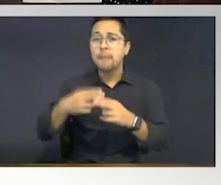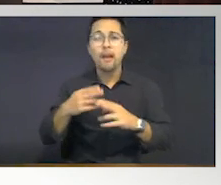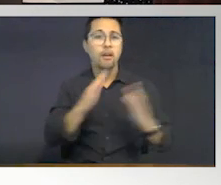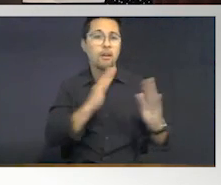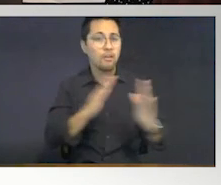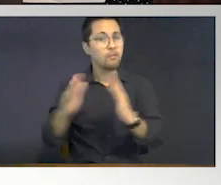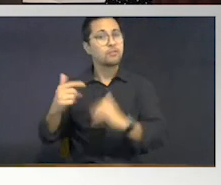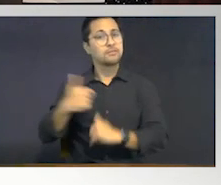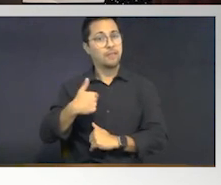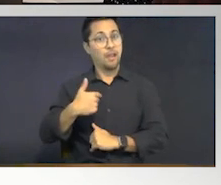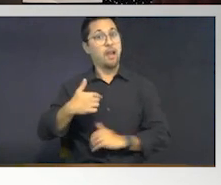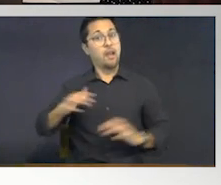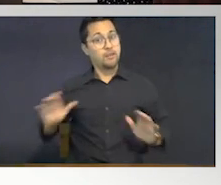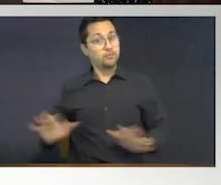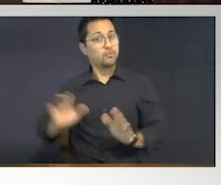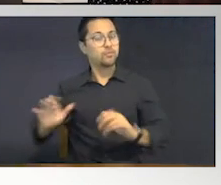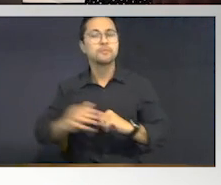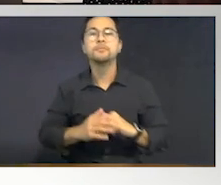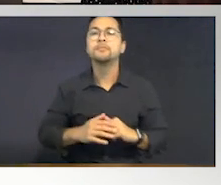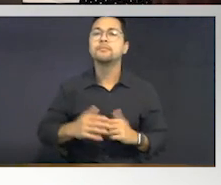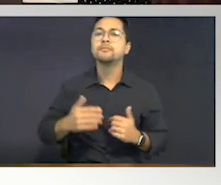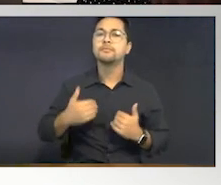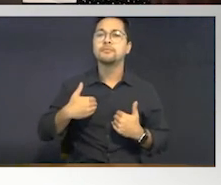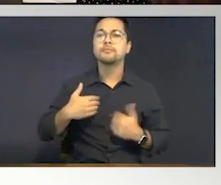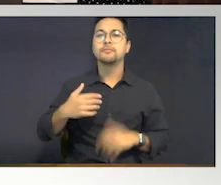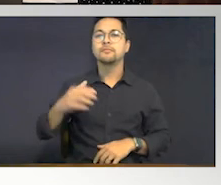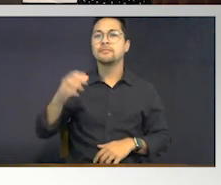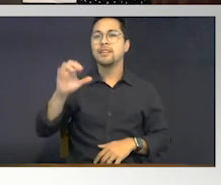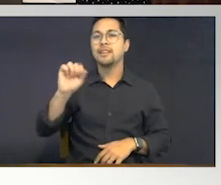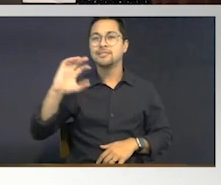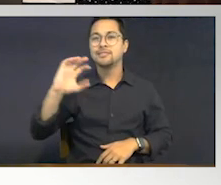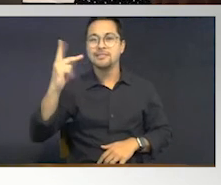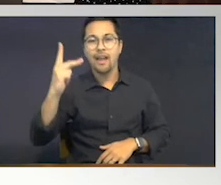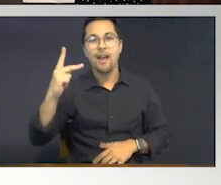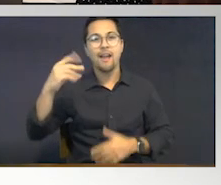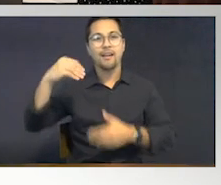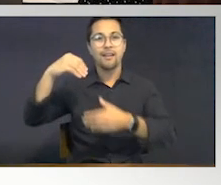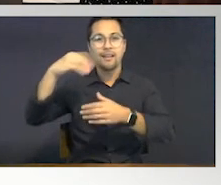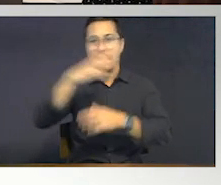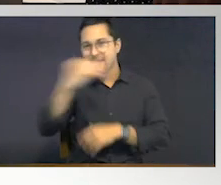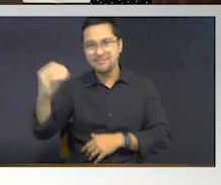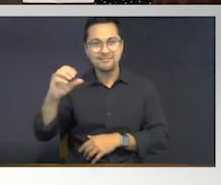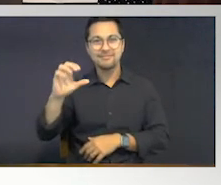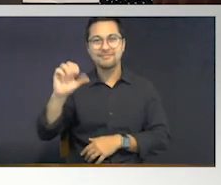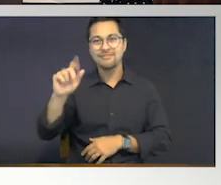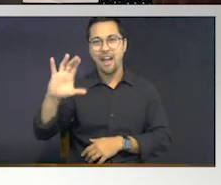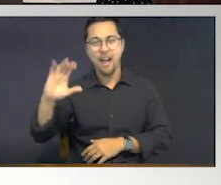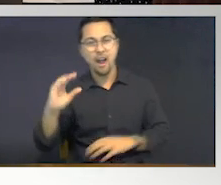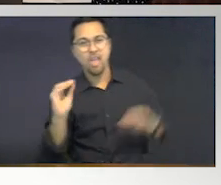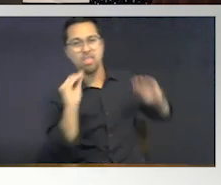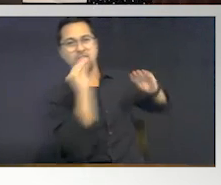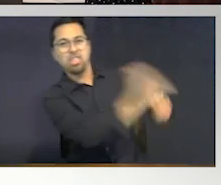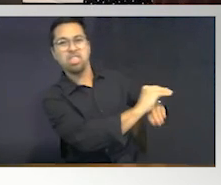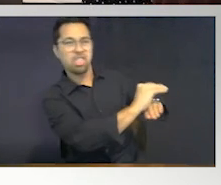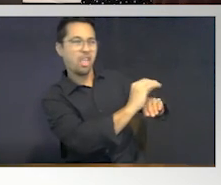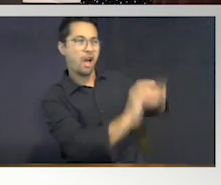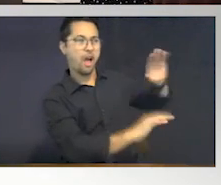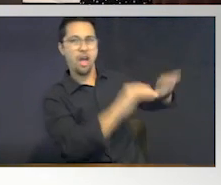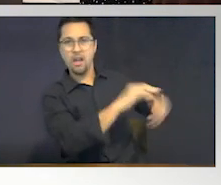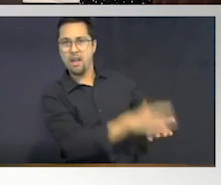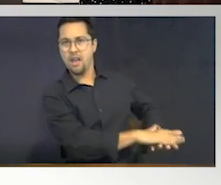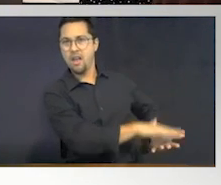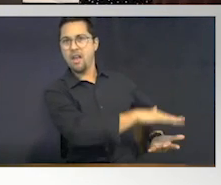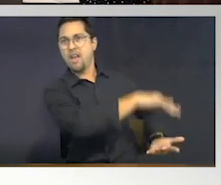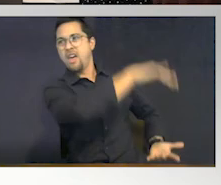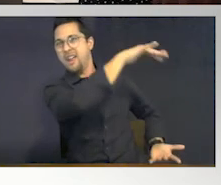do. There's a stack and stash, you know, where you just kind of make the piles and suddenly it, you know, it piles up.